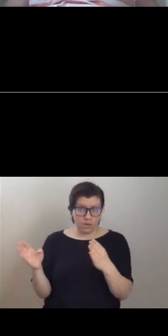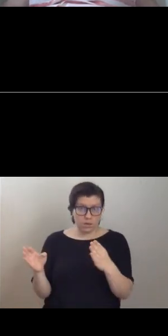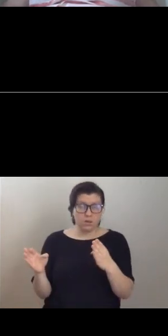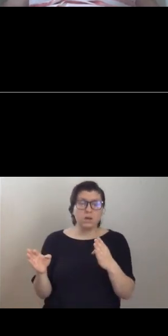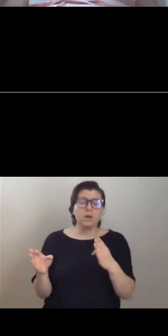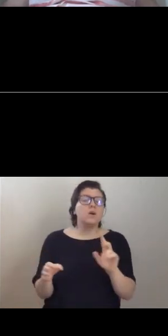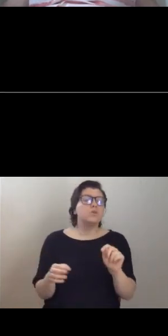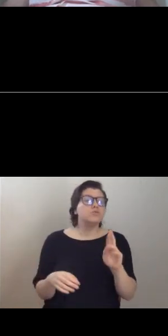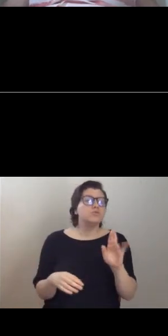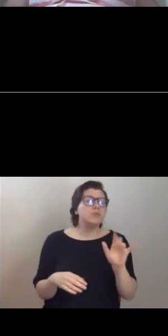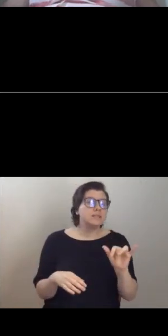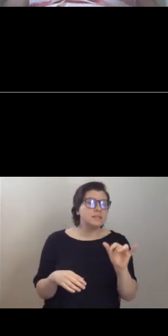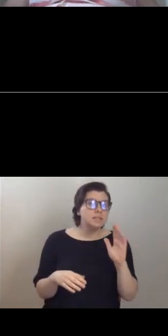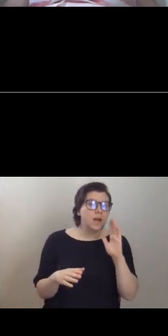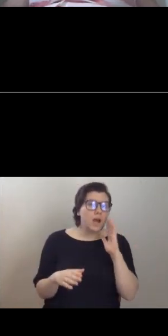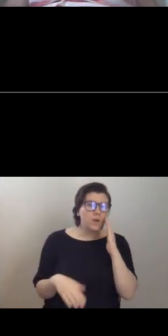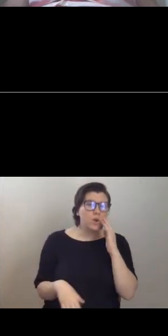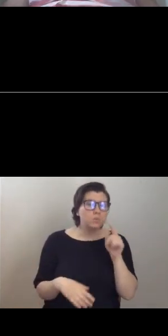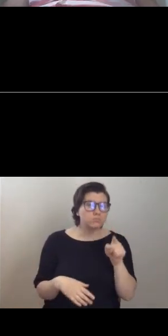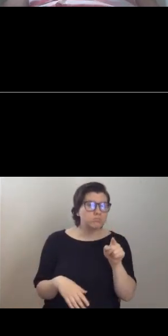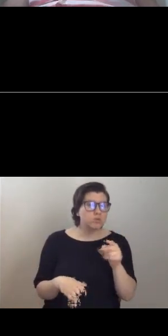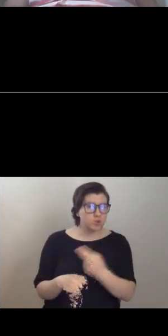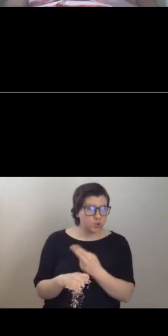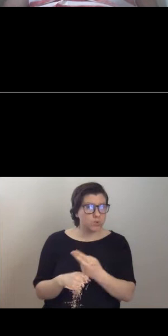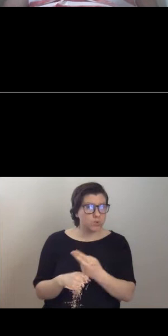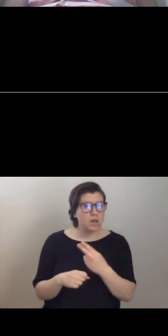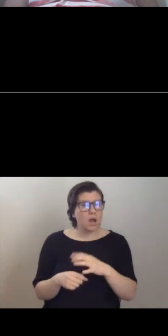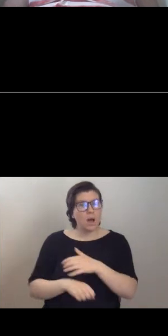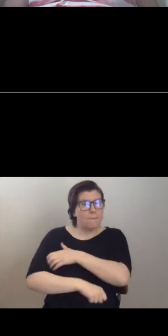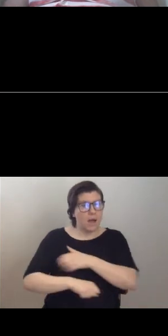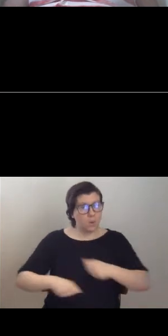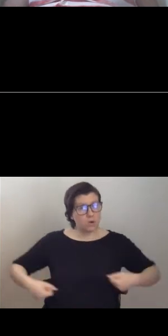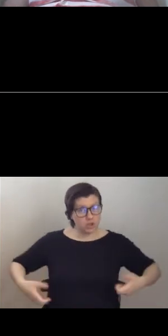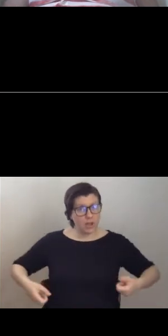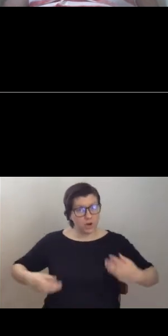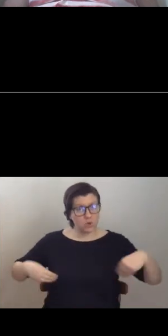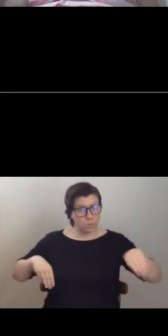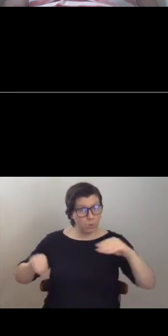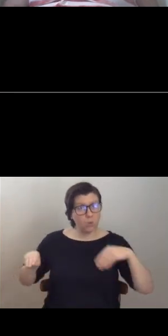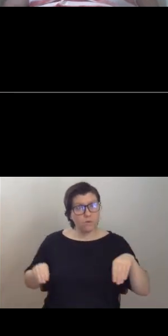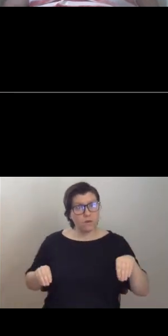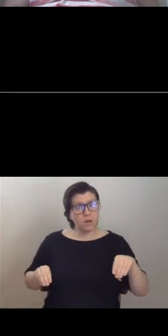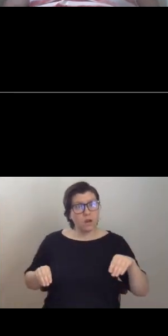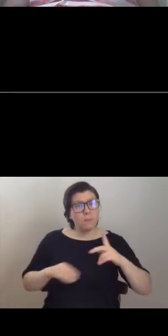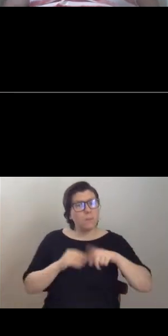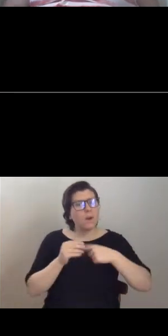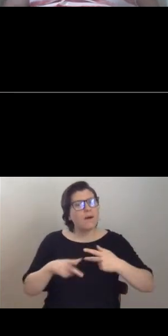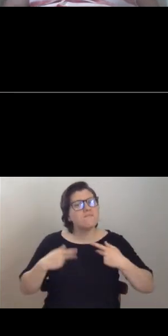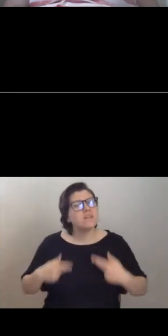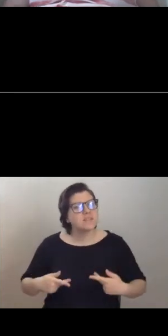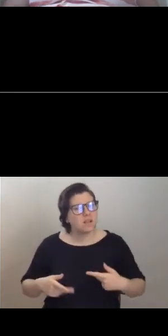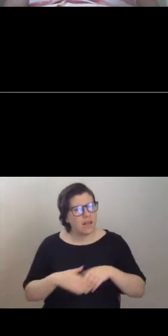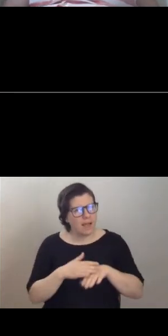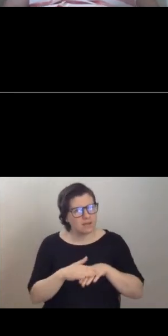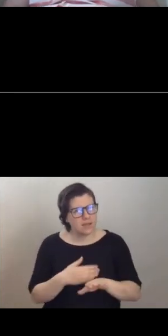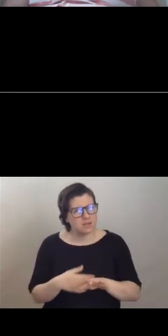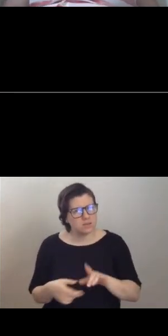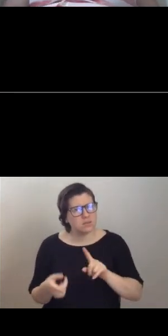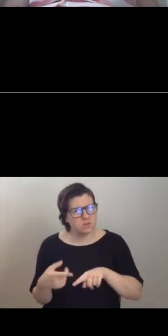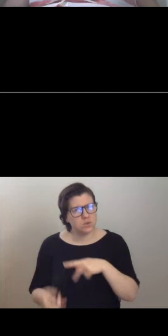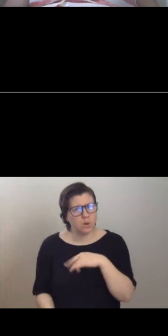you also are a person who uses a power chair to ambulate. What about physical access to a polling